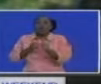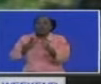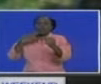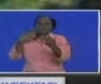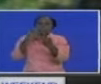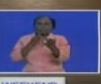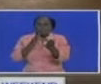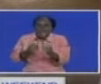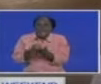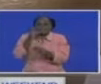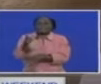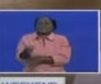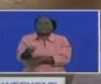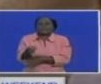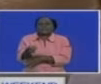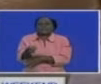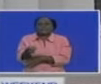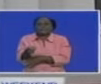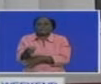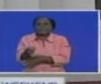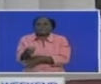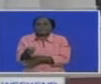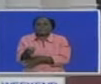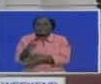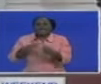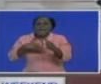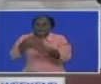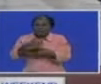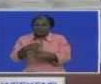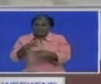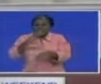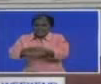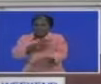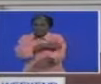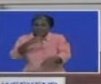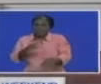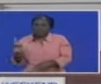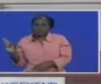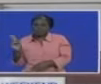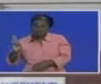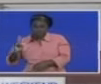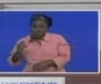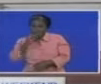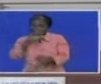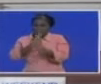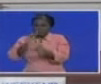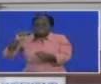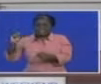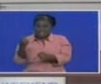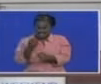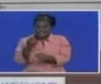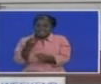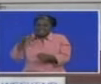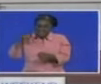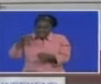there on the tribal bandwagon. After taking power, President Uhuru Kenyatta made a promise to Kenyans that